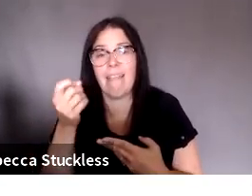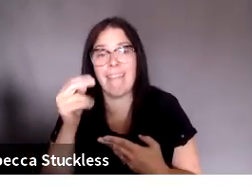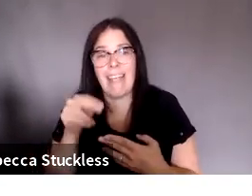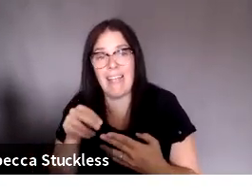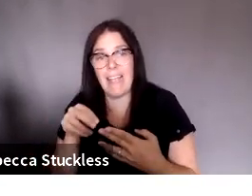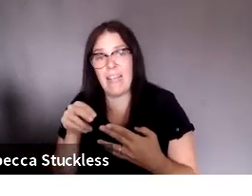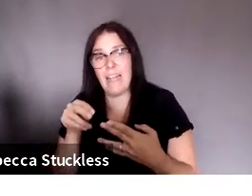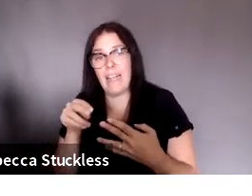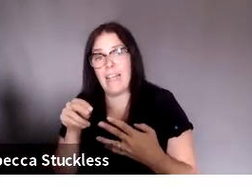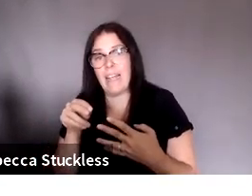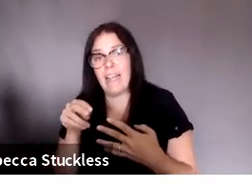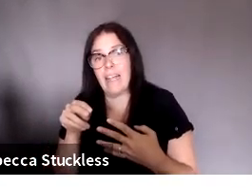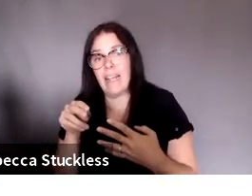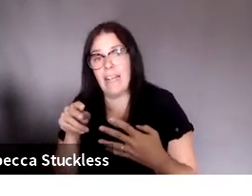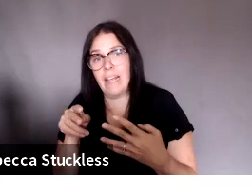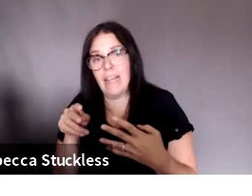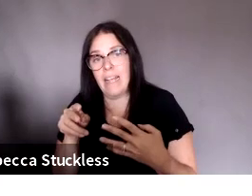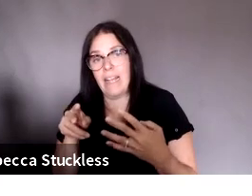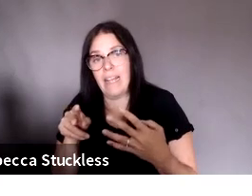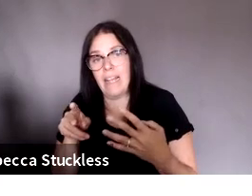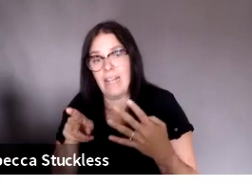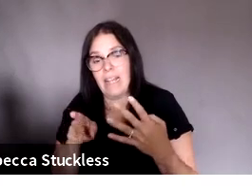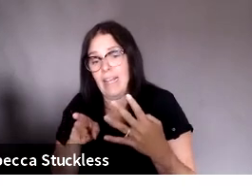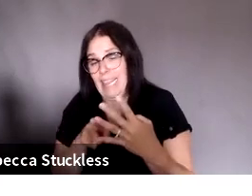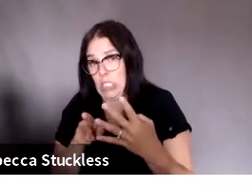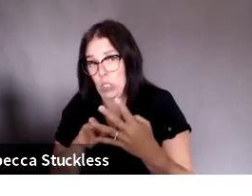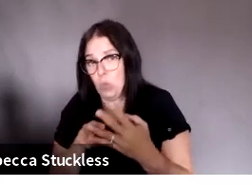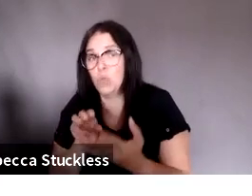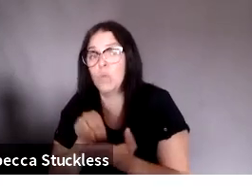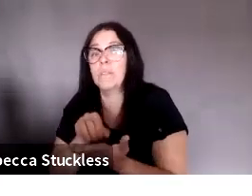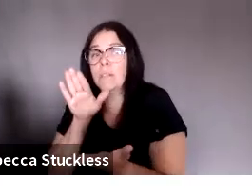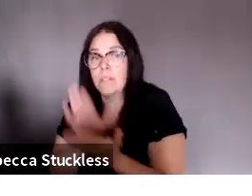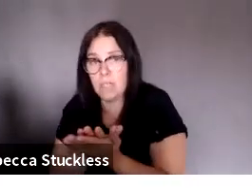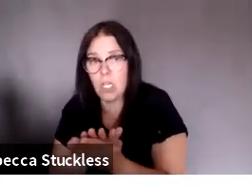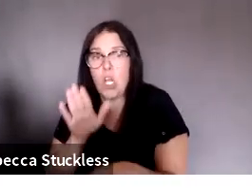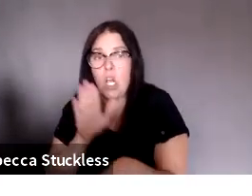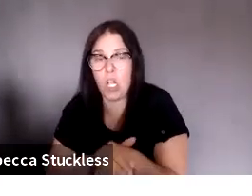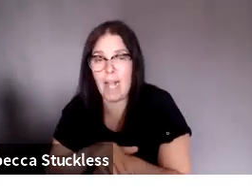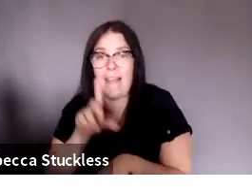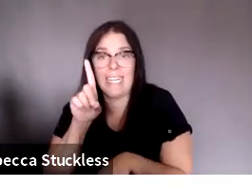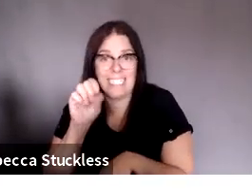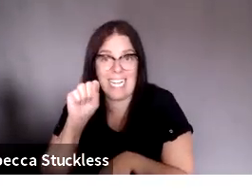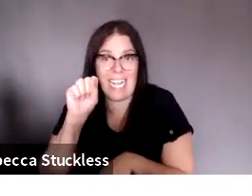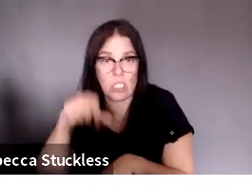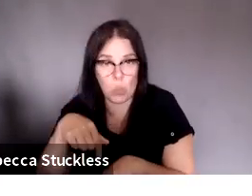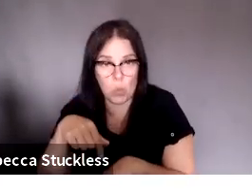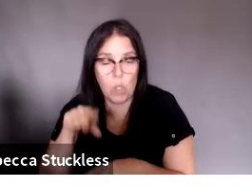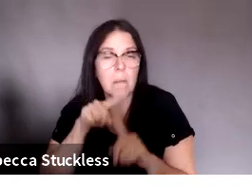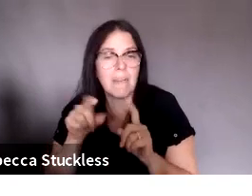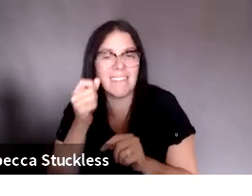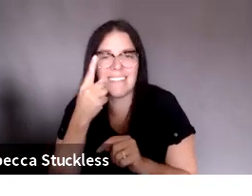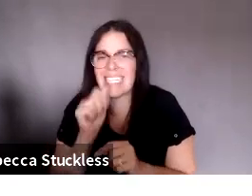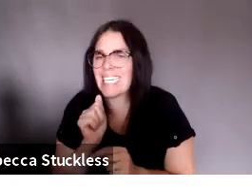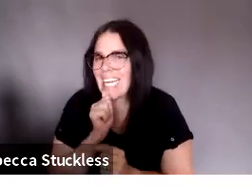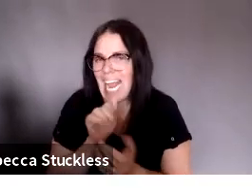DSQ, but currently there is no value attached to them. They don't actually count right now in